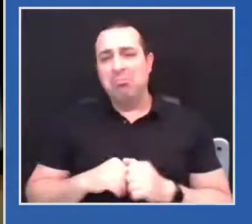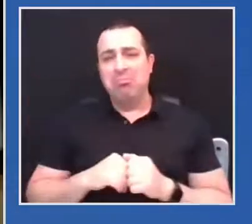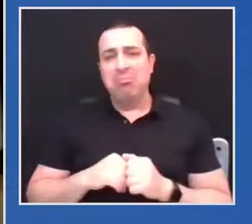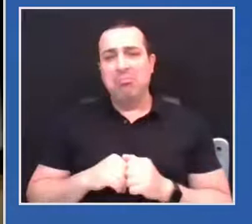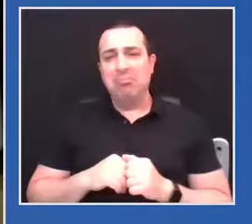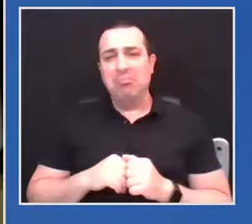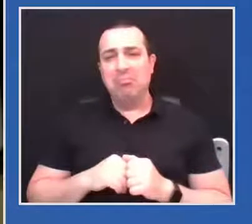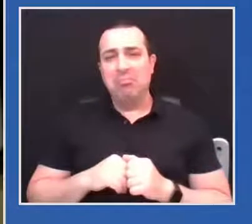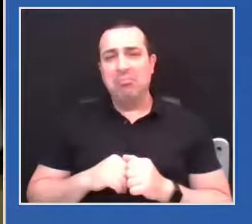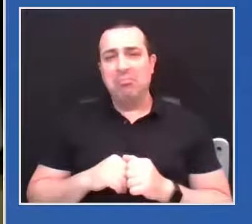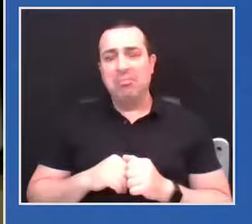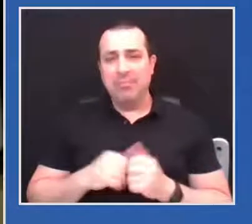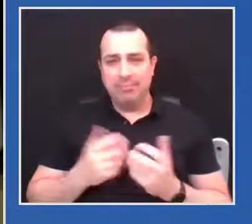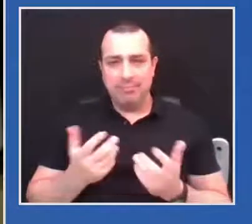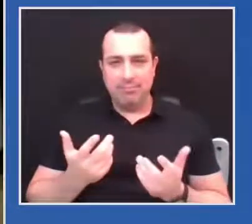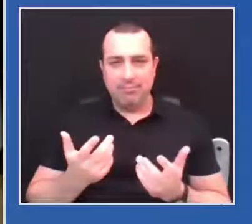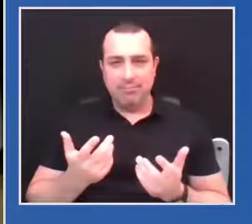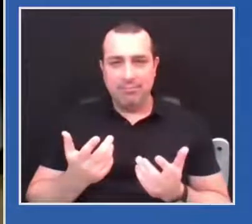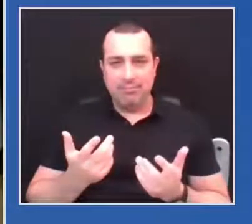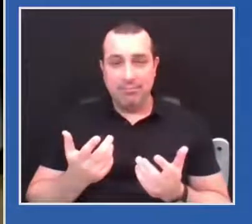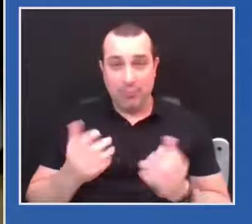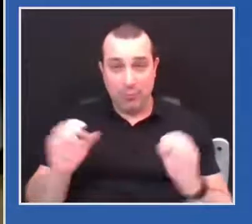Nobody. Think about that.